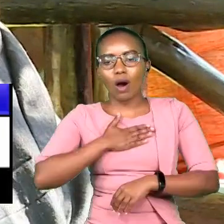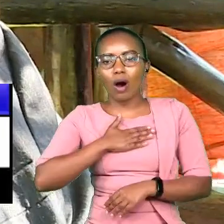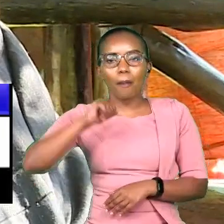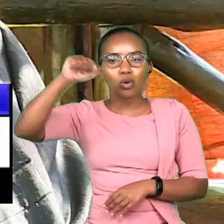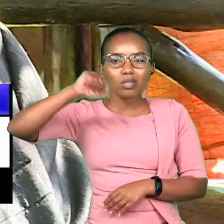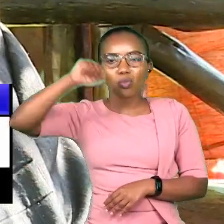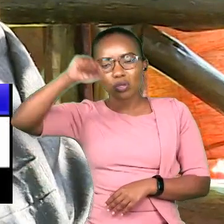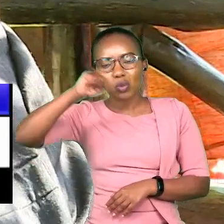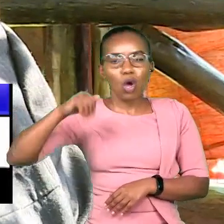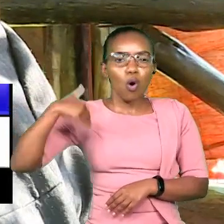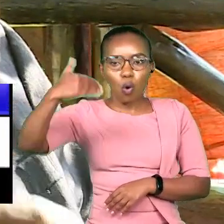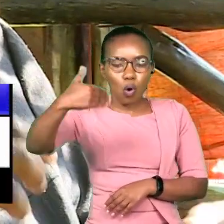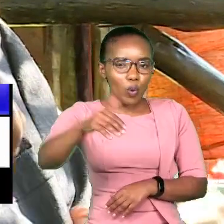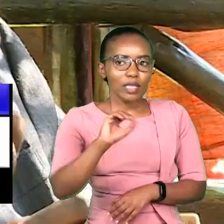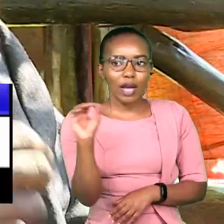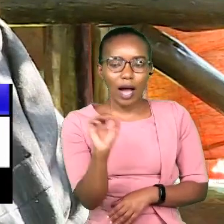political games with them.